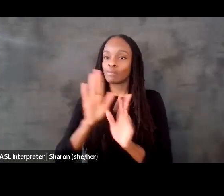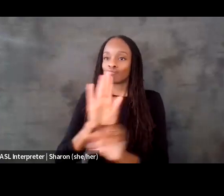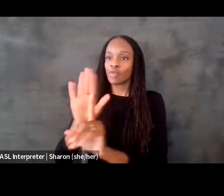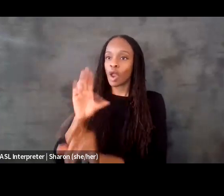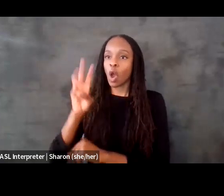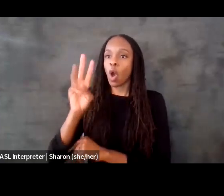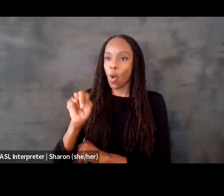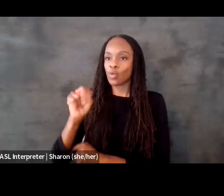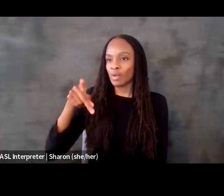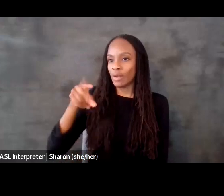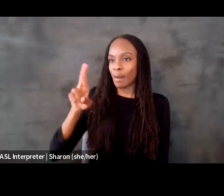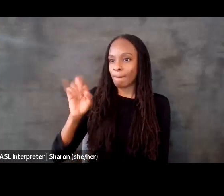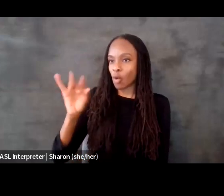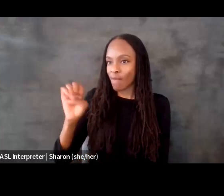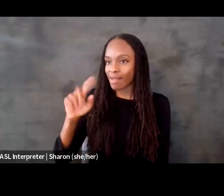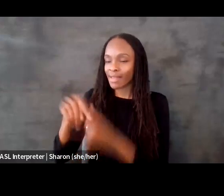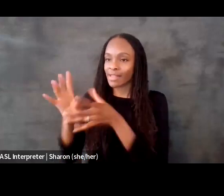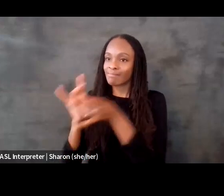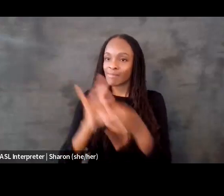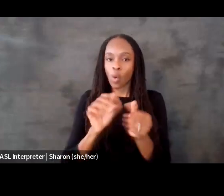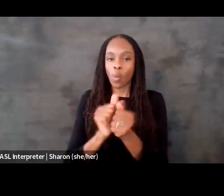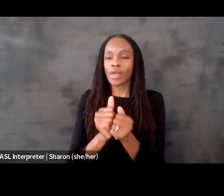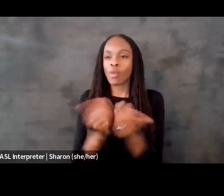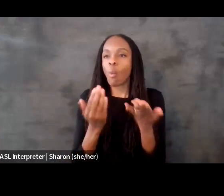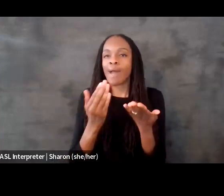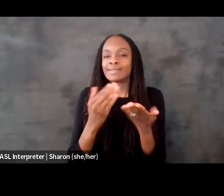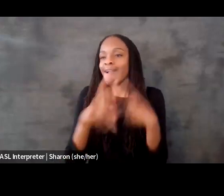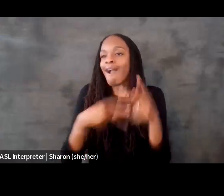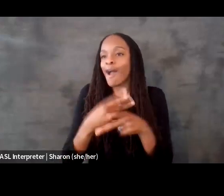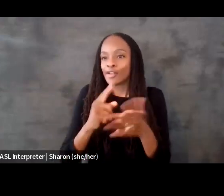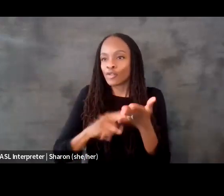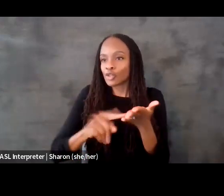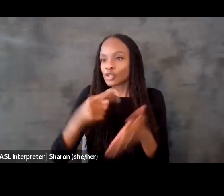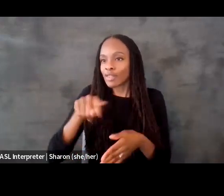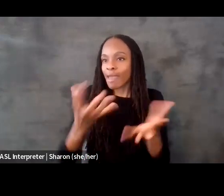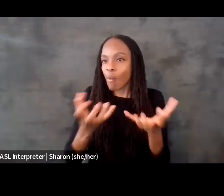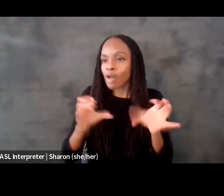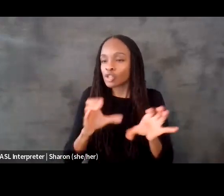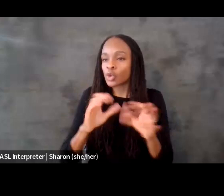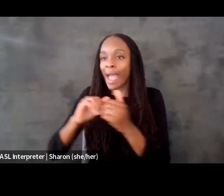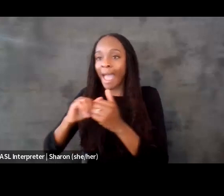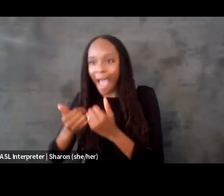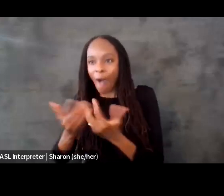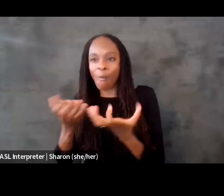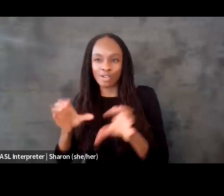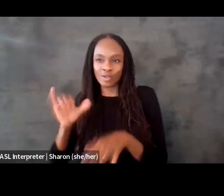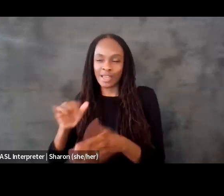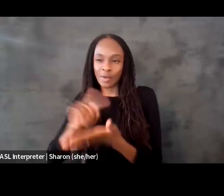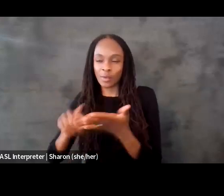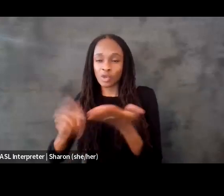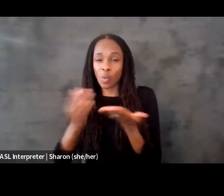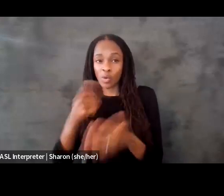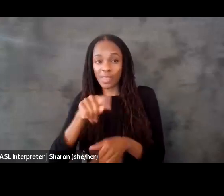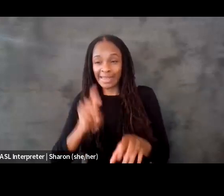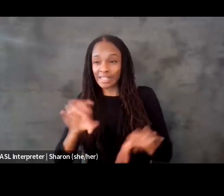we relate it to the kind of research they want to do, how they want to do this research, what it is that they need to do to understand